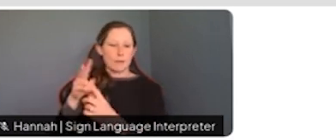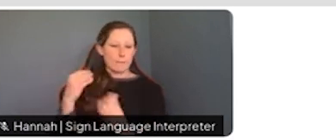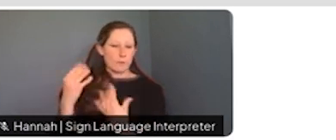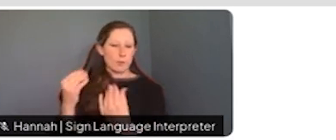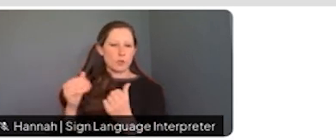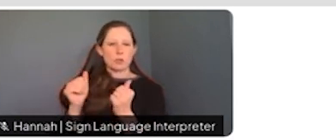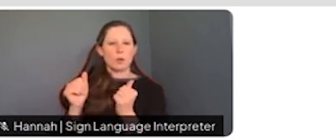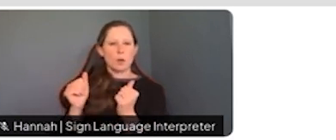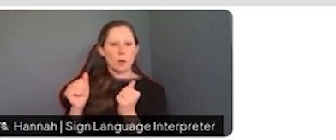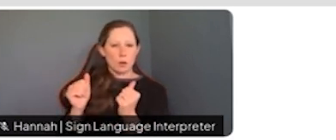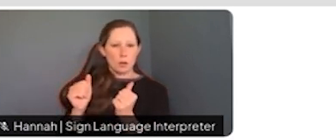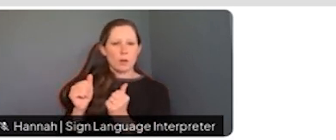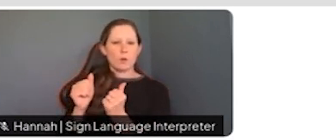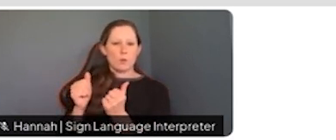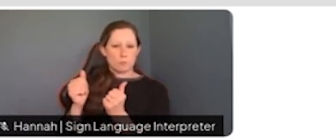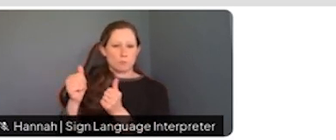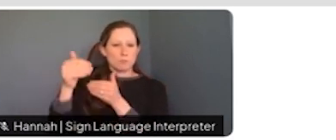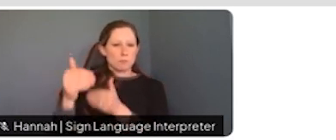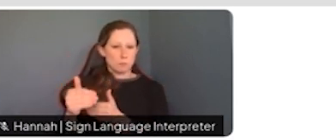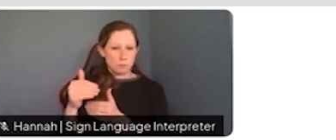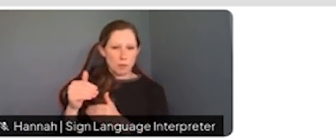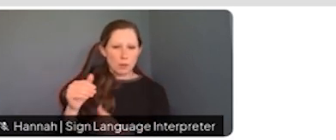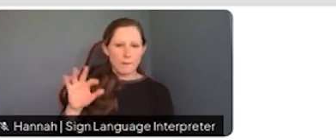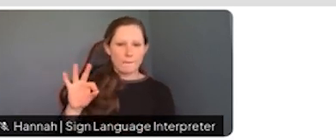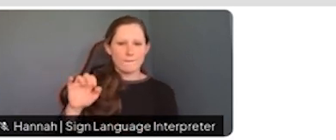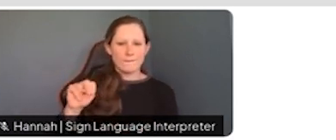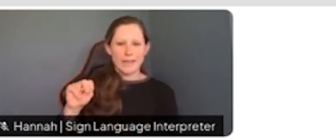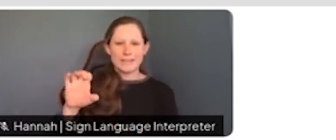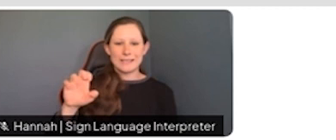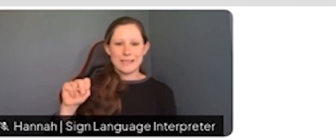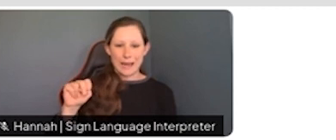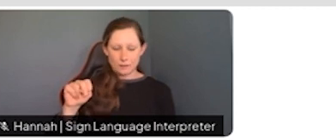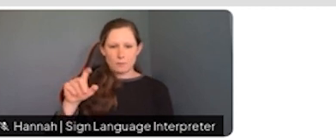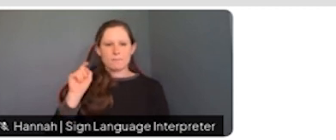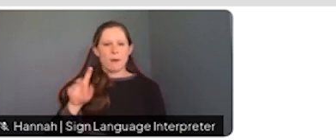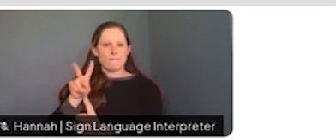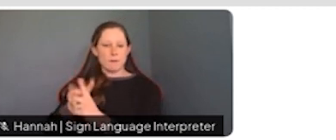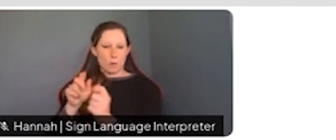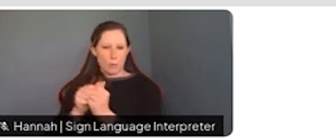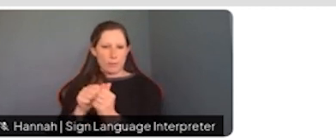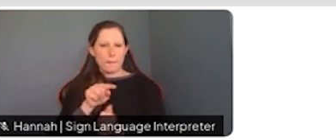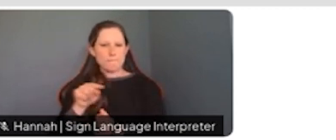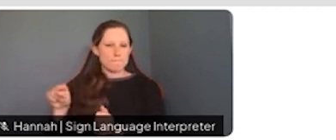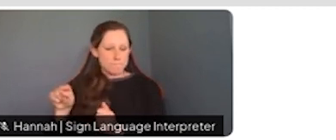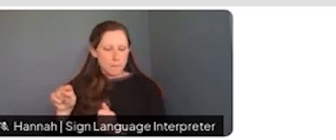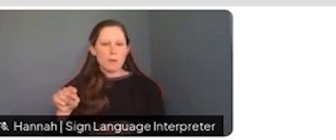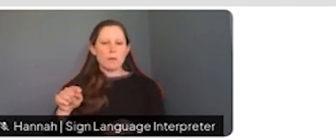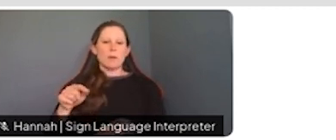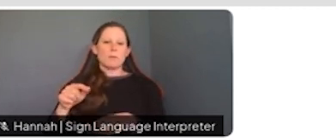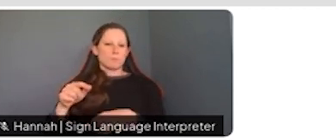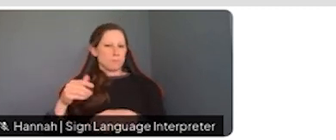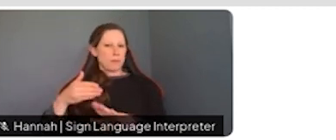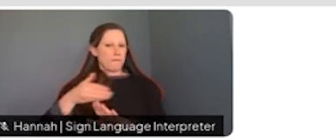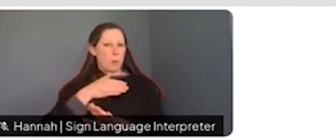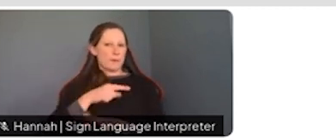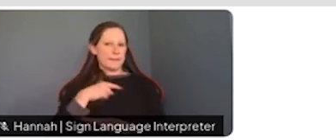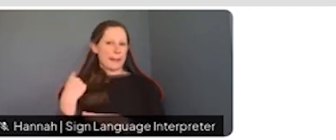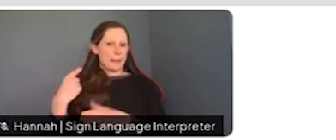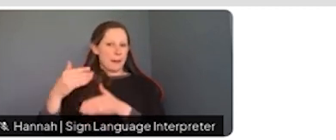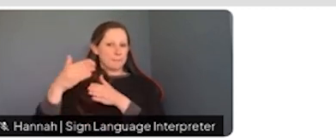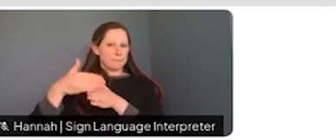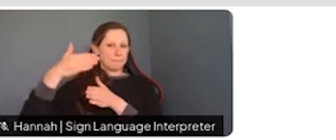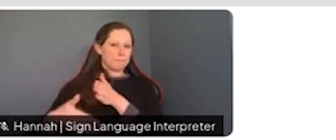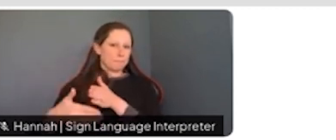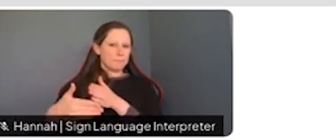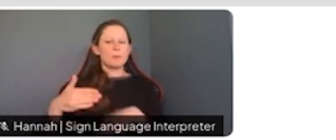FinCEN within the timeframes required. So I mentioned the deadlines earlier. And then last but not least, keep this information updated and maintain records,